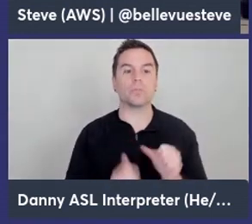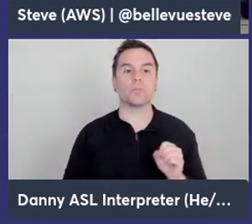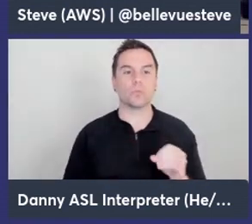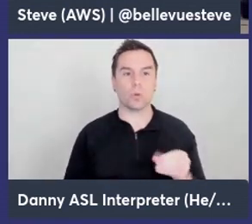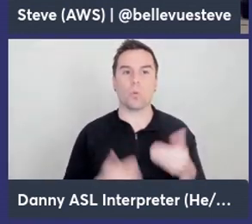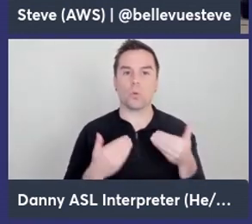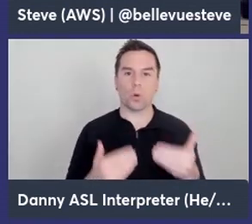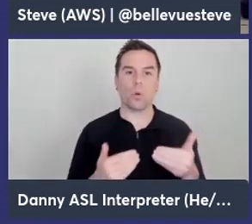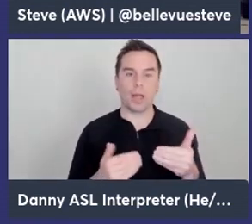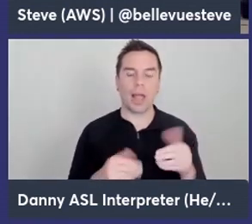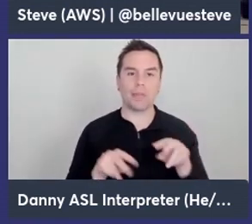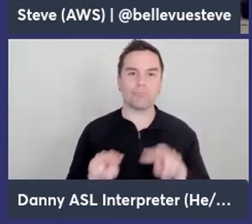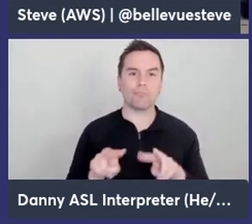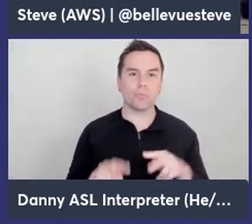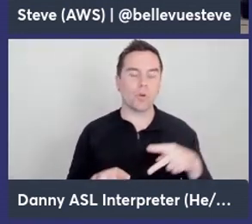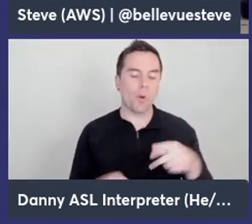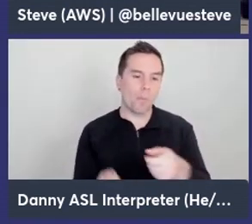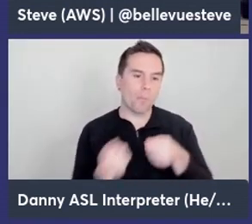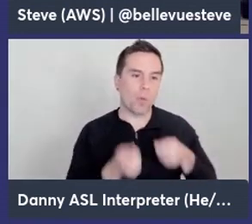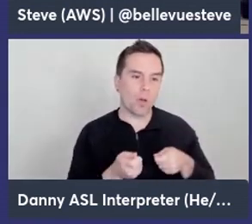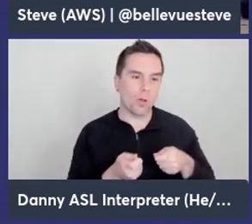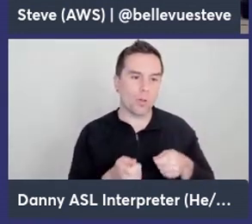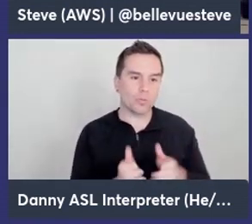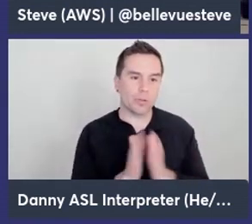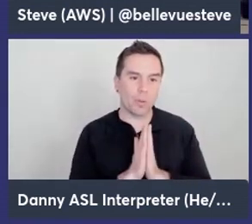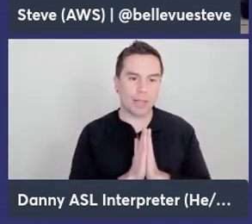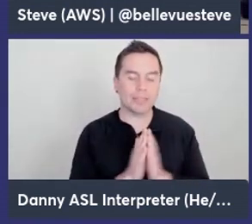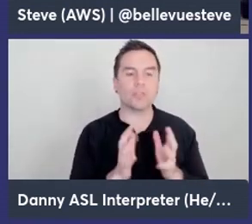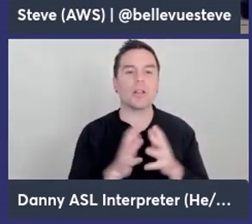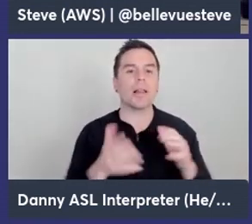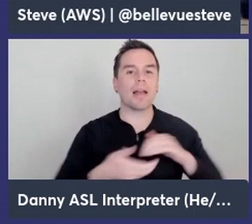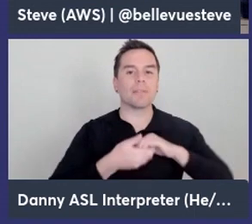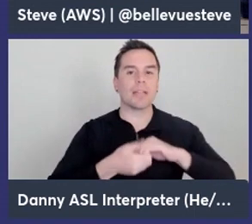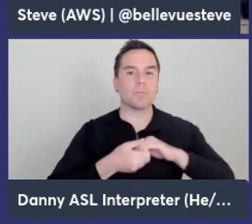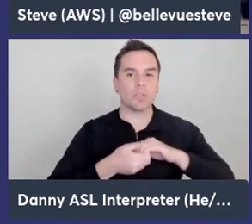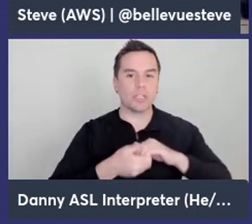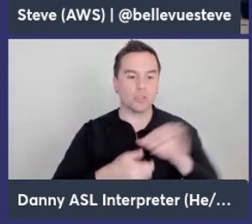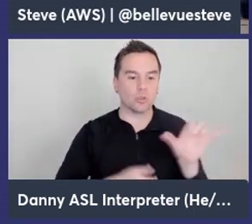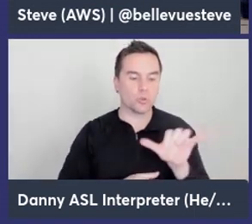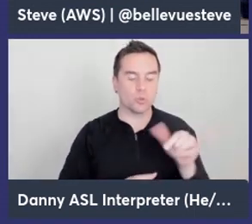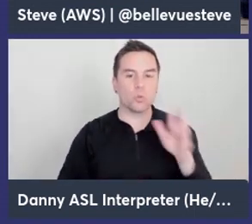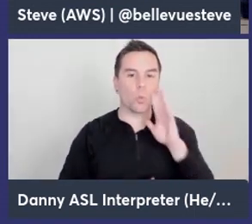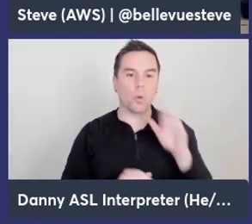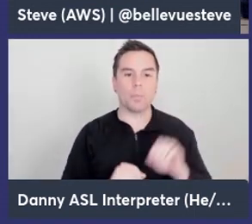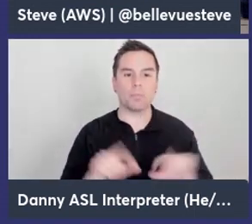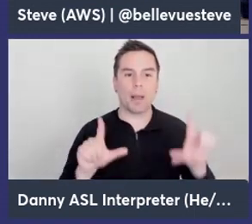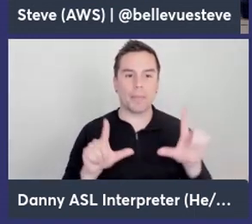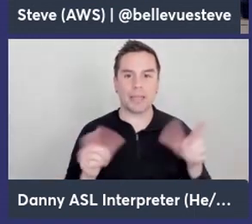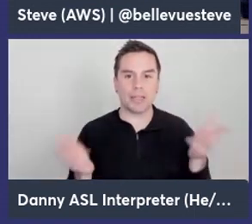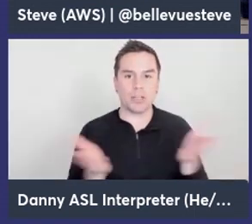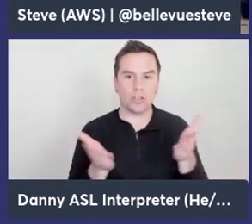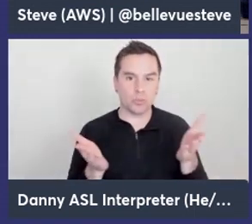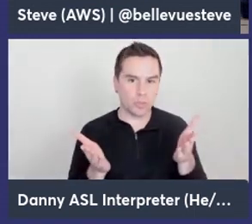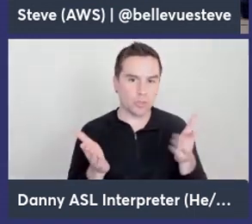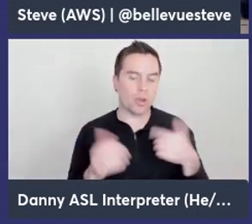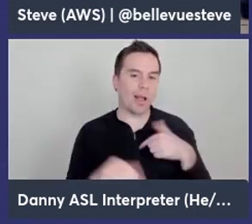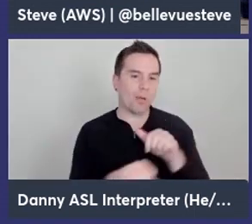So we do a lot. Let's get into collaboration as well. We'll pop into here. This is when I was working again with